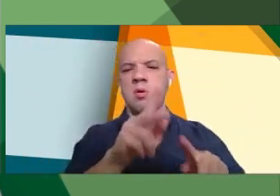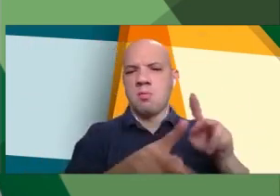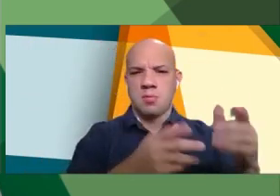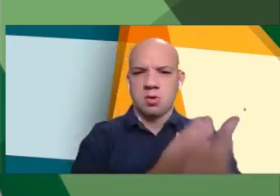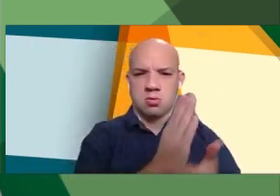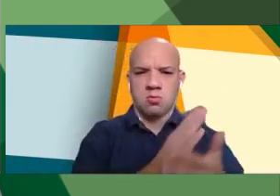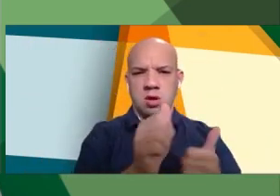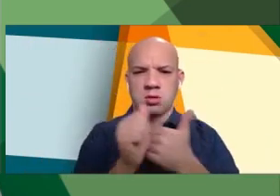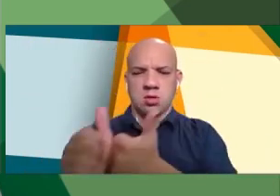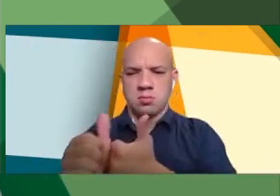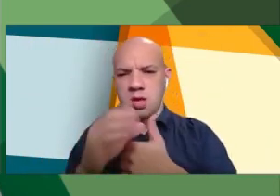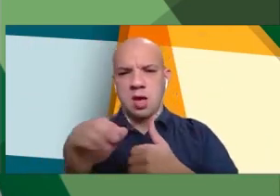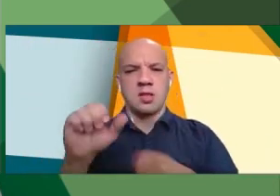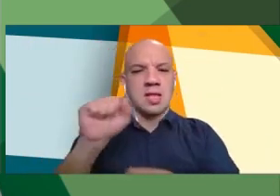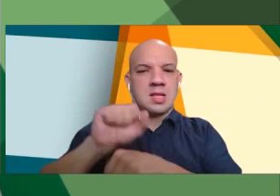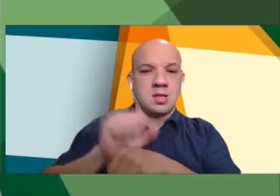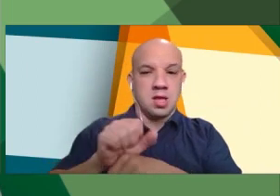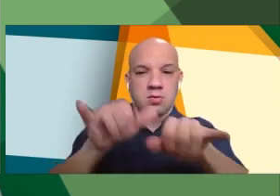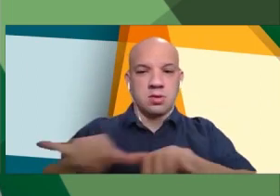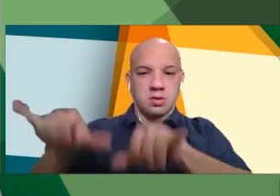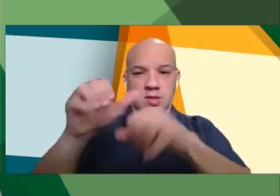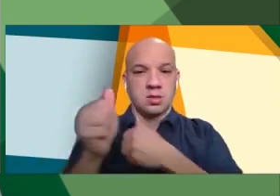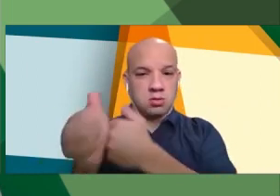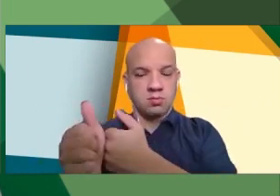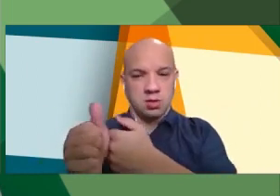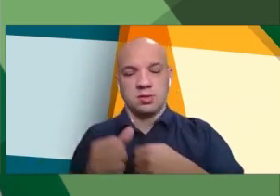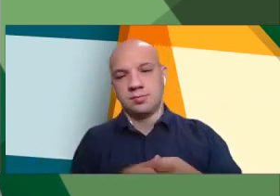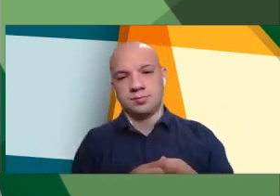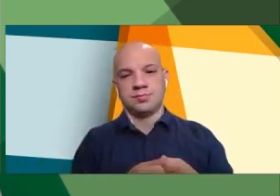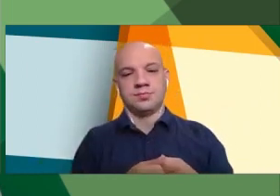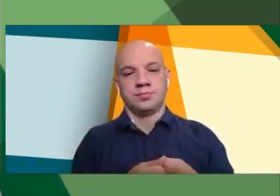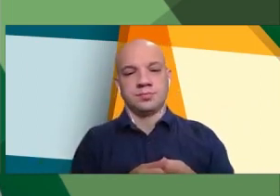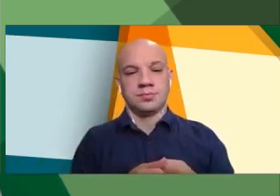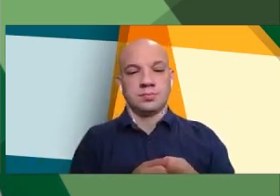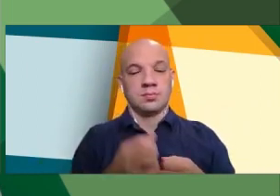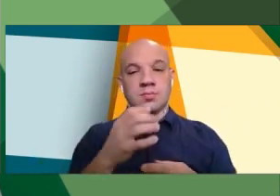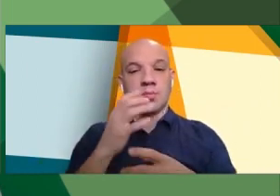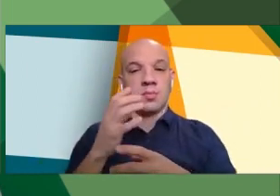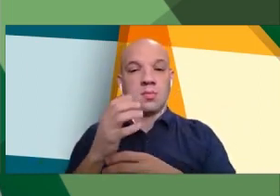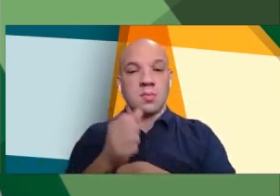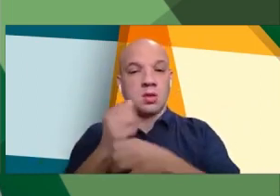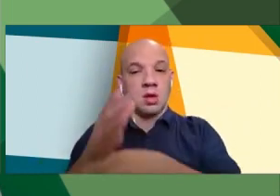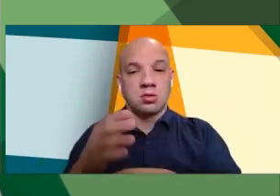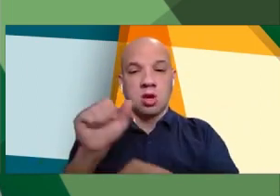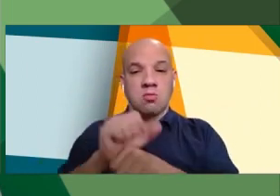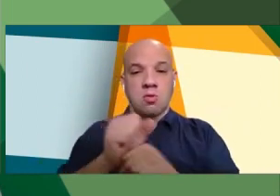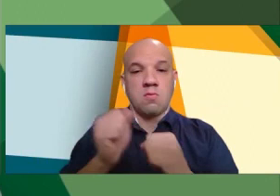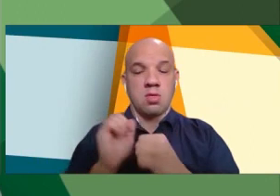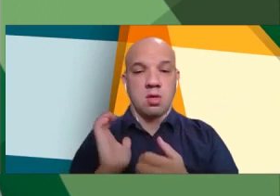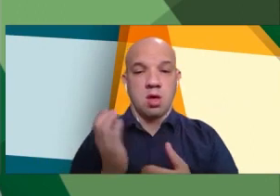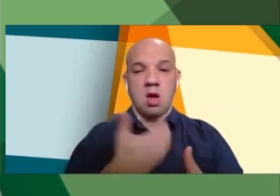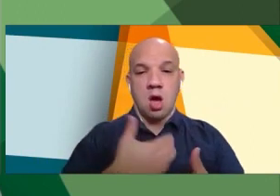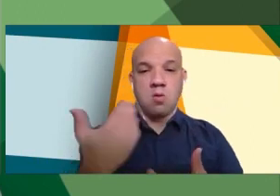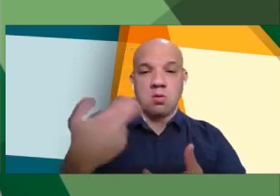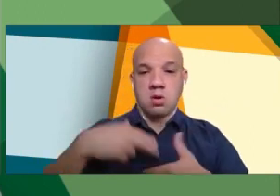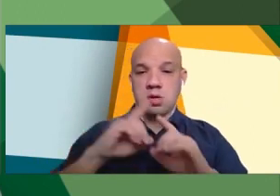compliance and labor standard compliance, the process for interacting with our department and services we